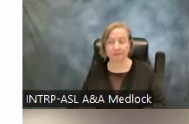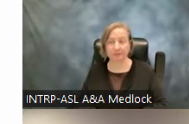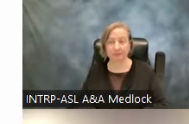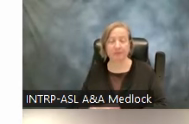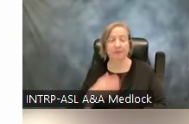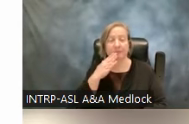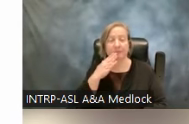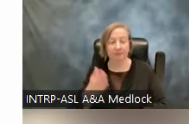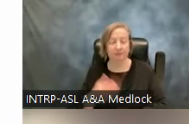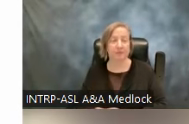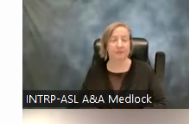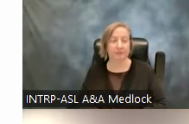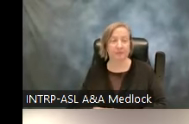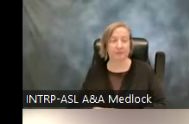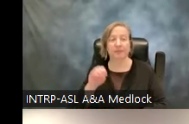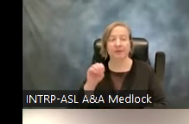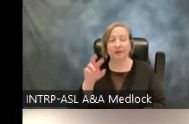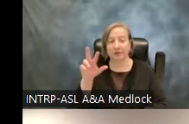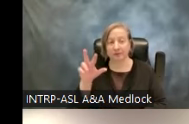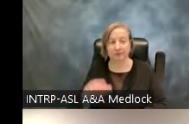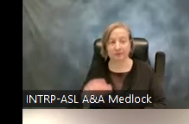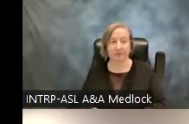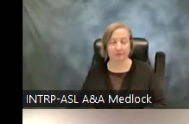Thank you. E3.